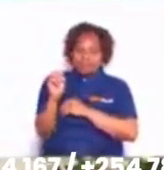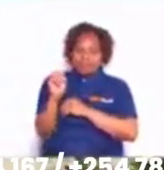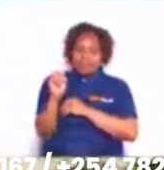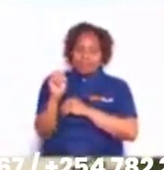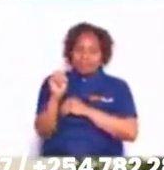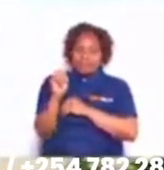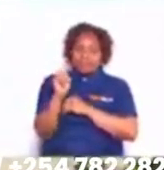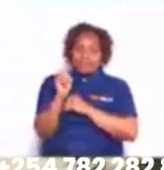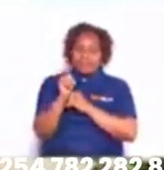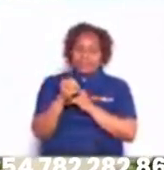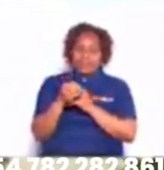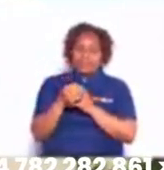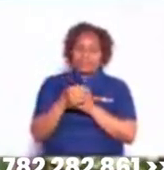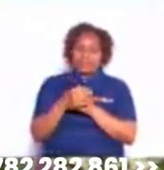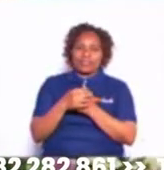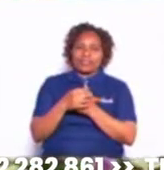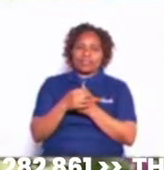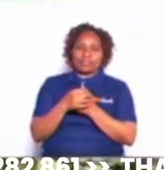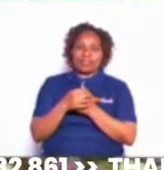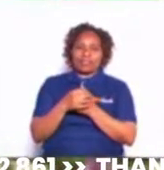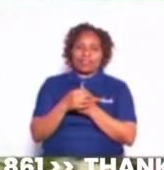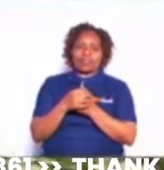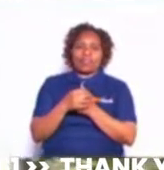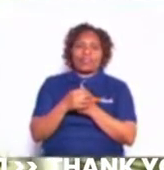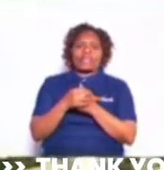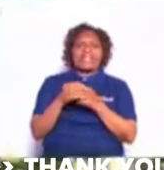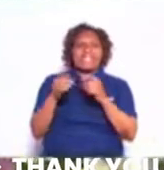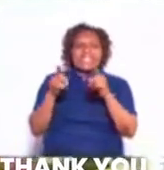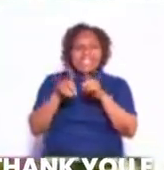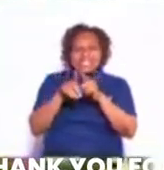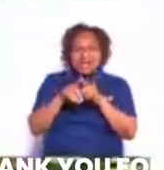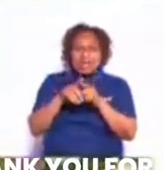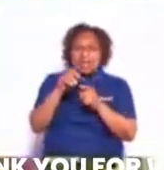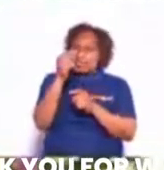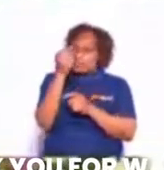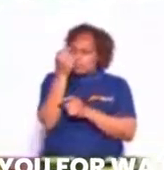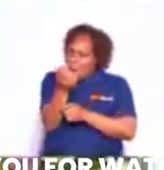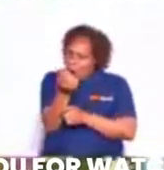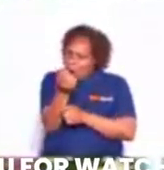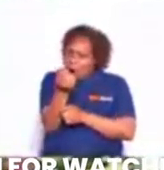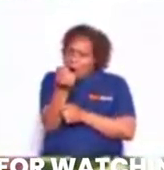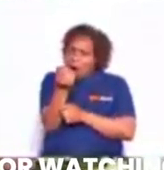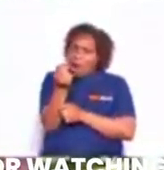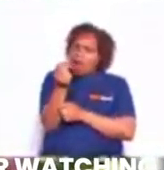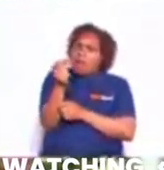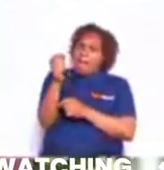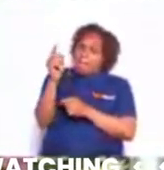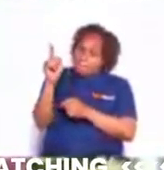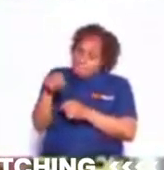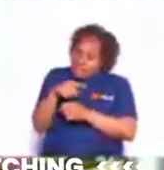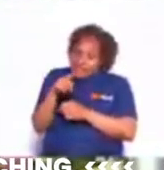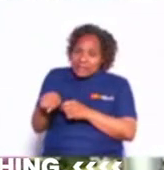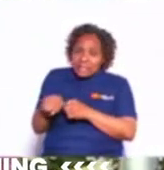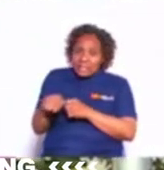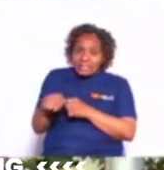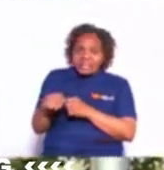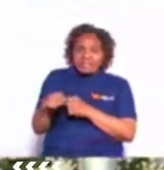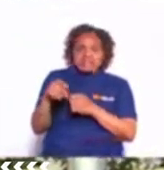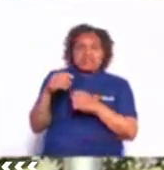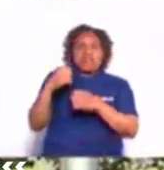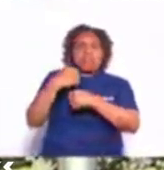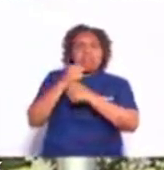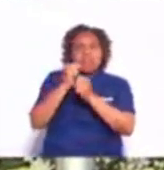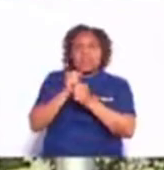Just a single mistake accosted the person.